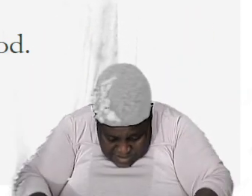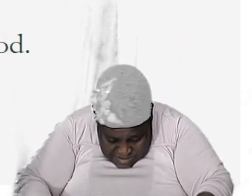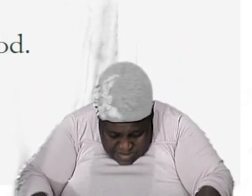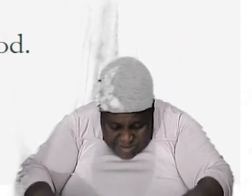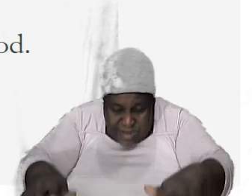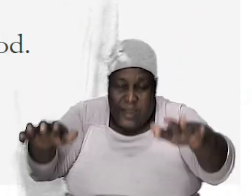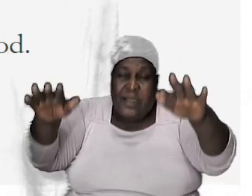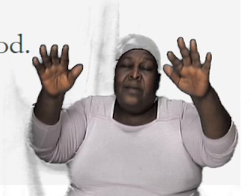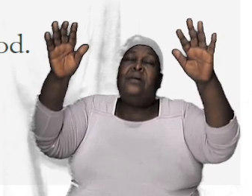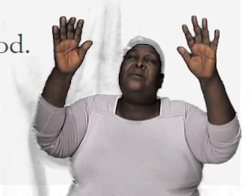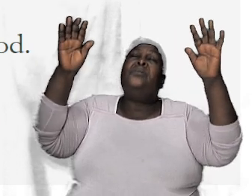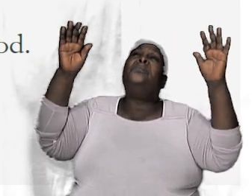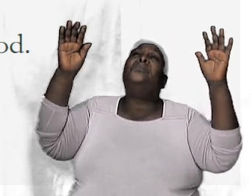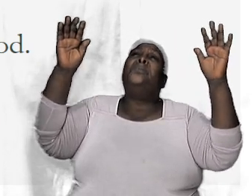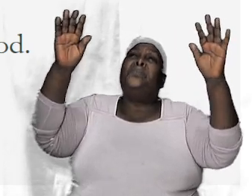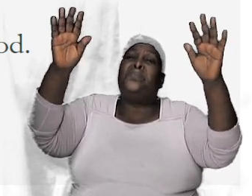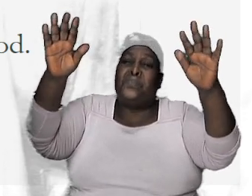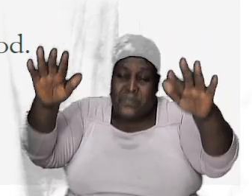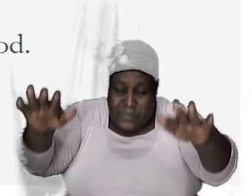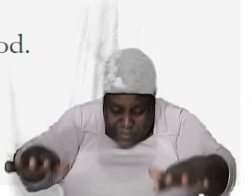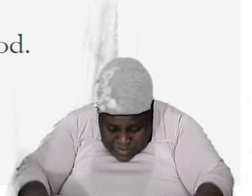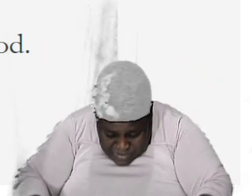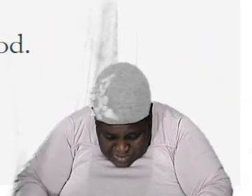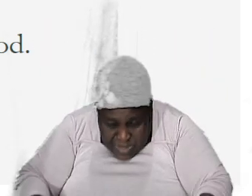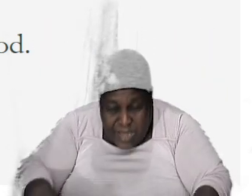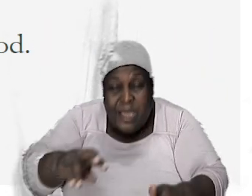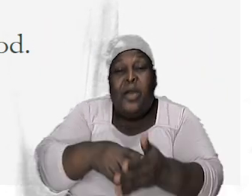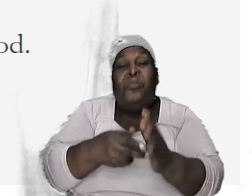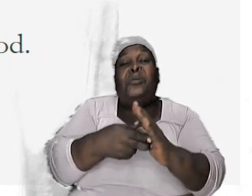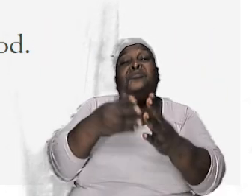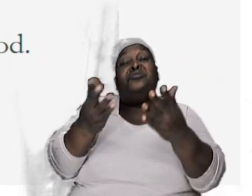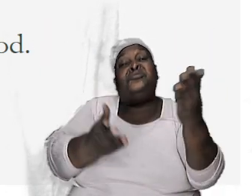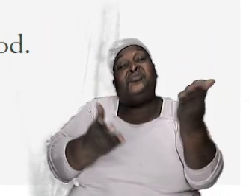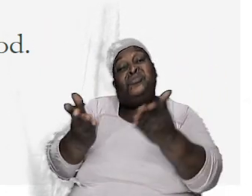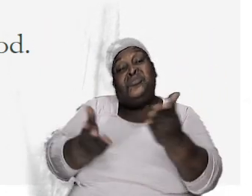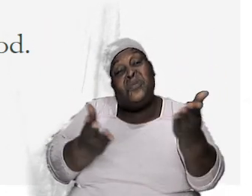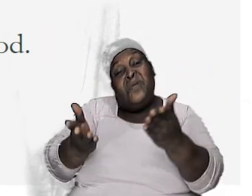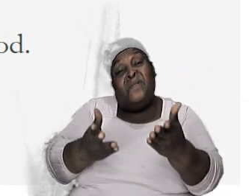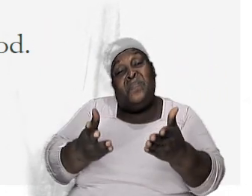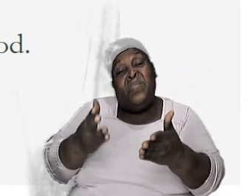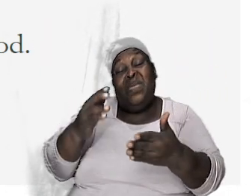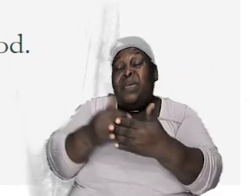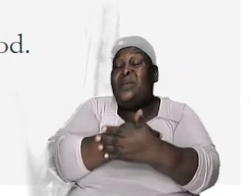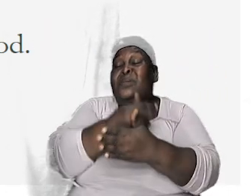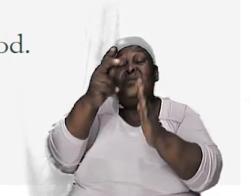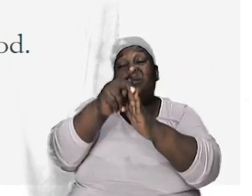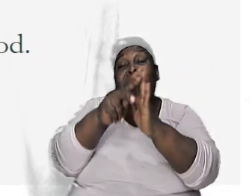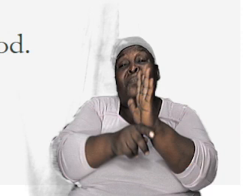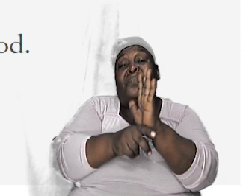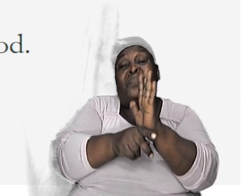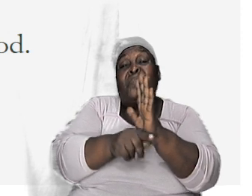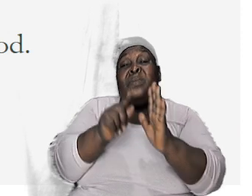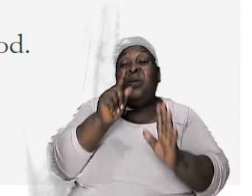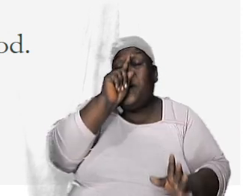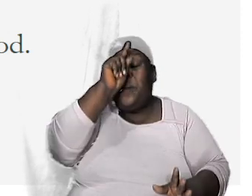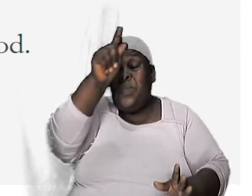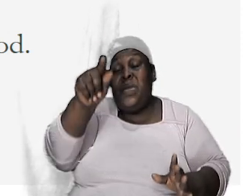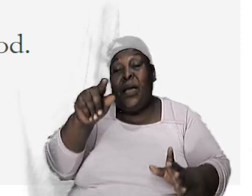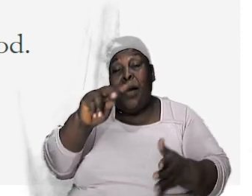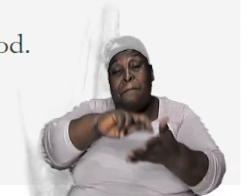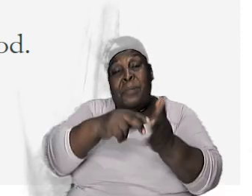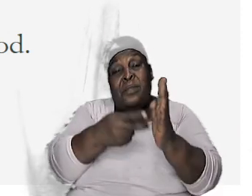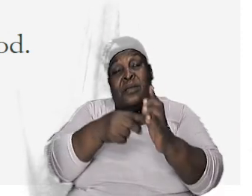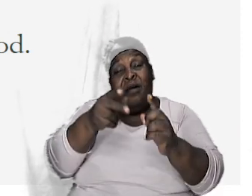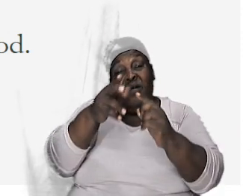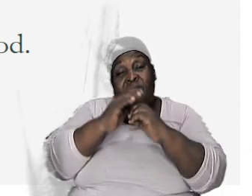means to fall down. It means to serve. In the New Testament, if we're going to look at the Greek meaning of worship, it